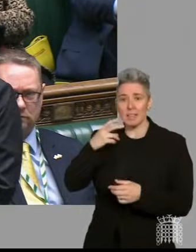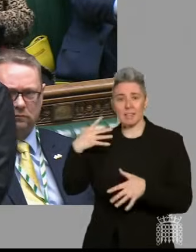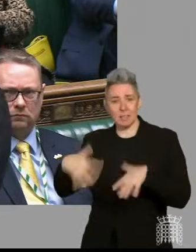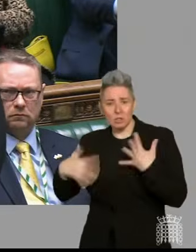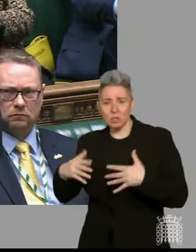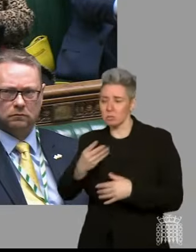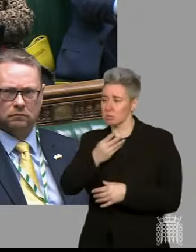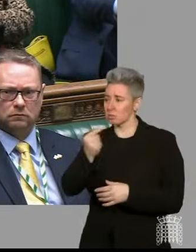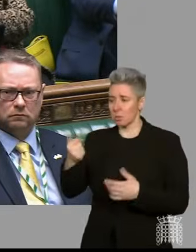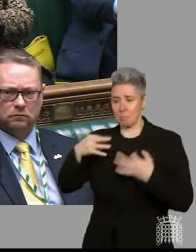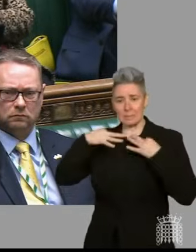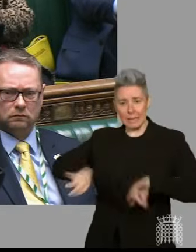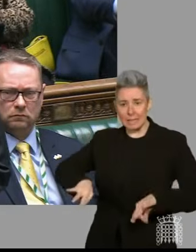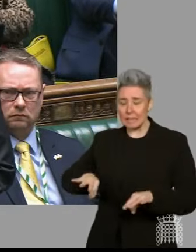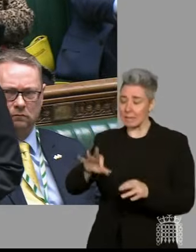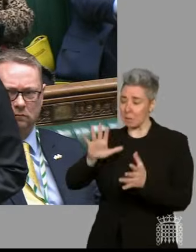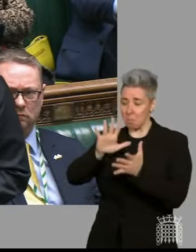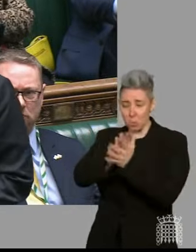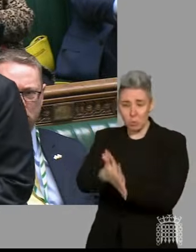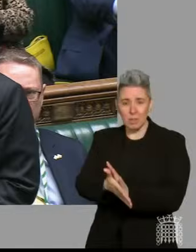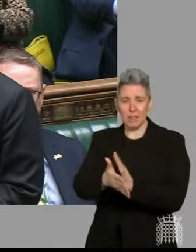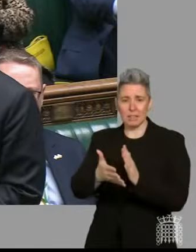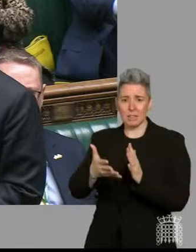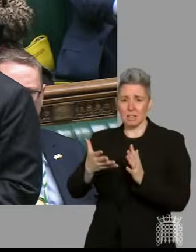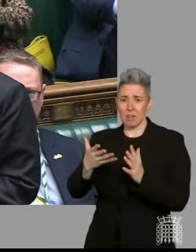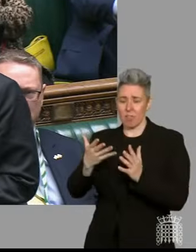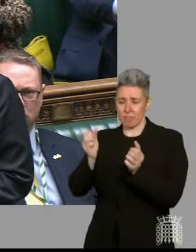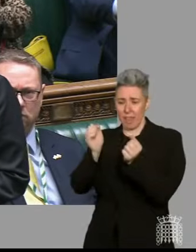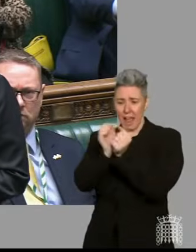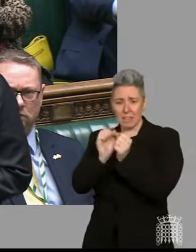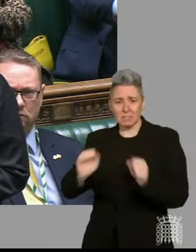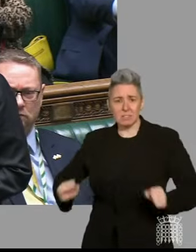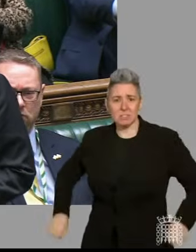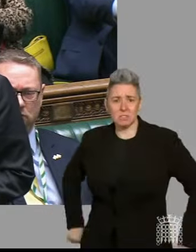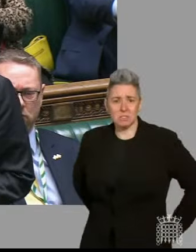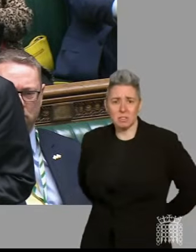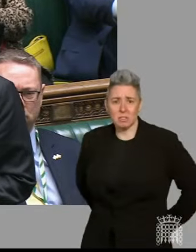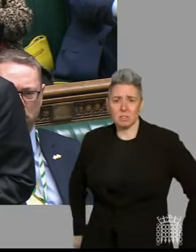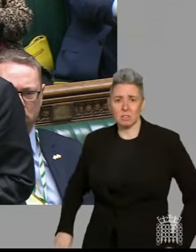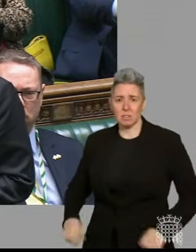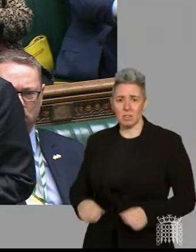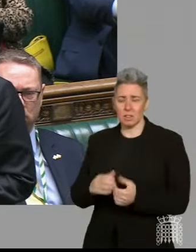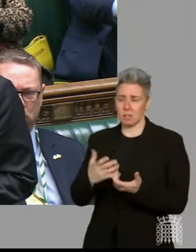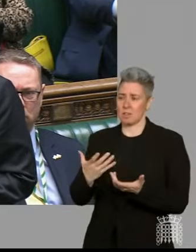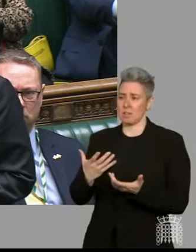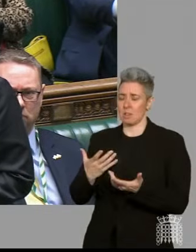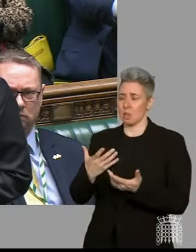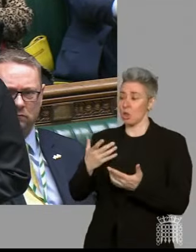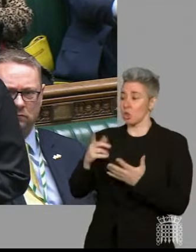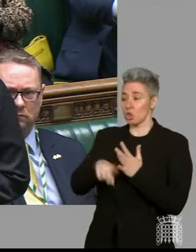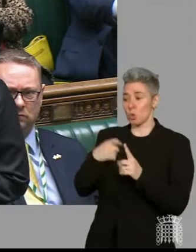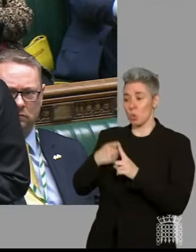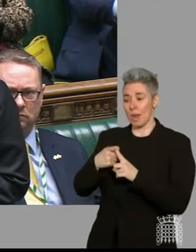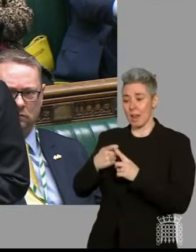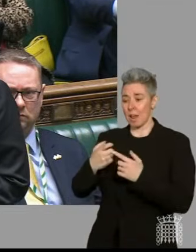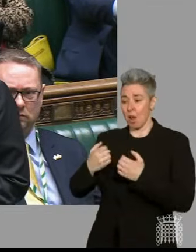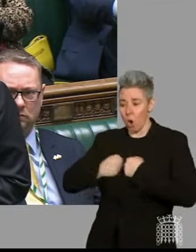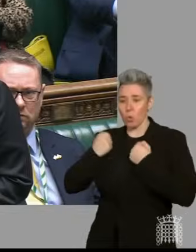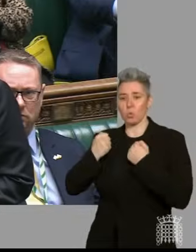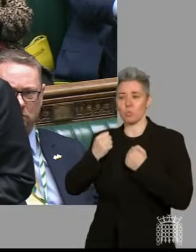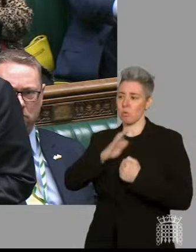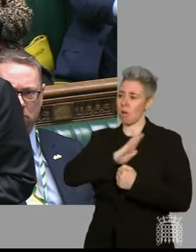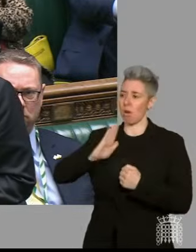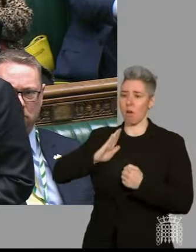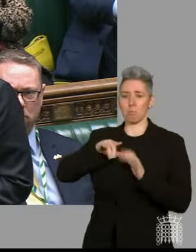their hands tied behind their backs. The UK's own arms policy states that if there is even a